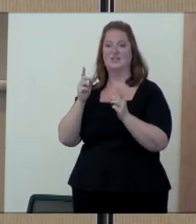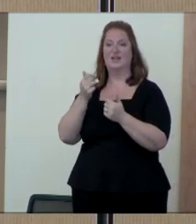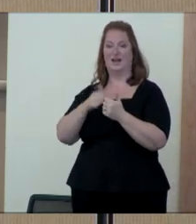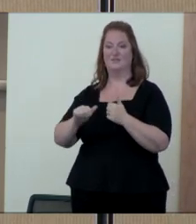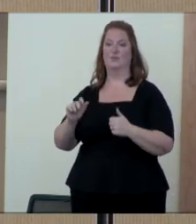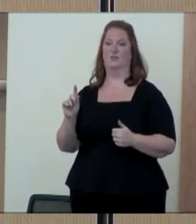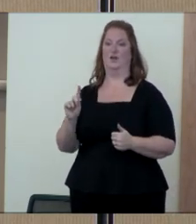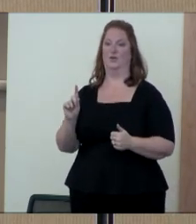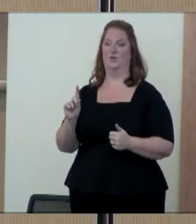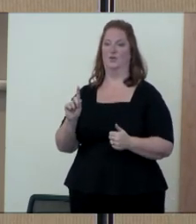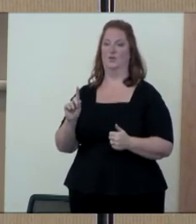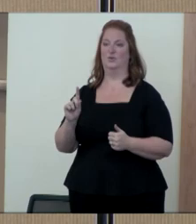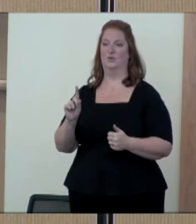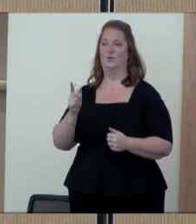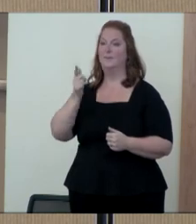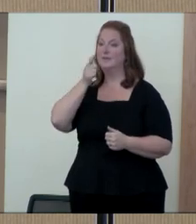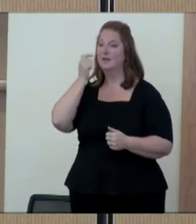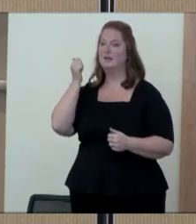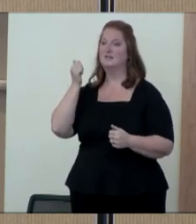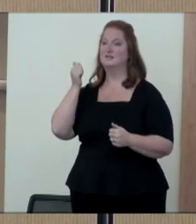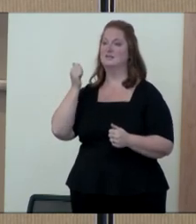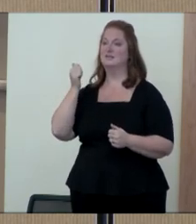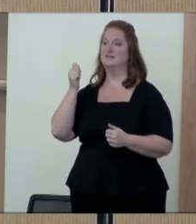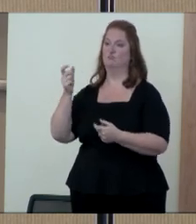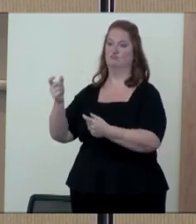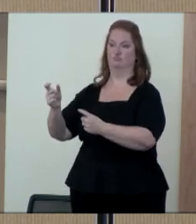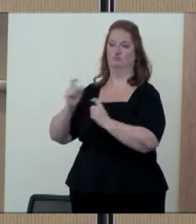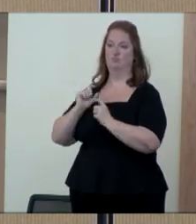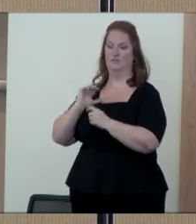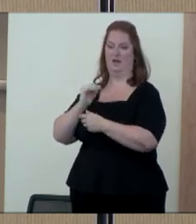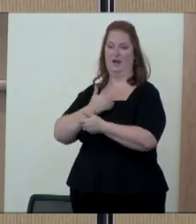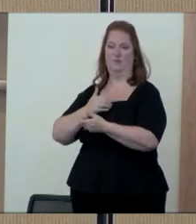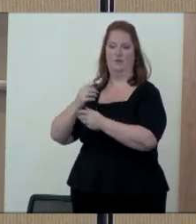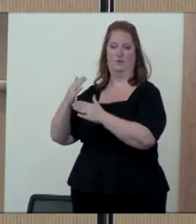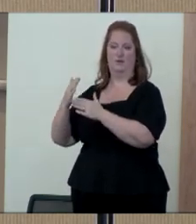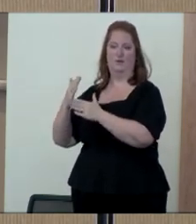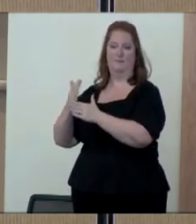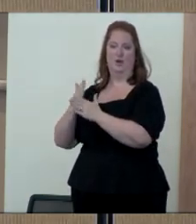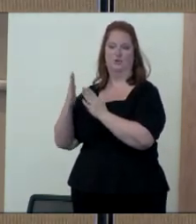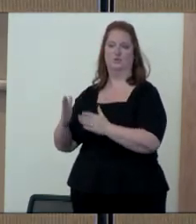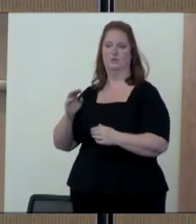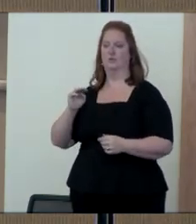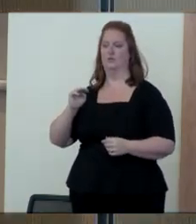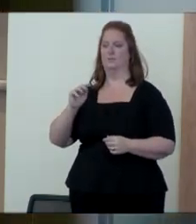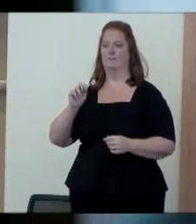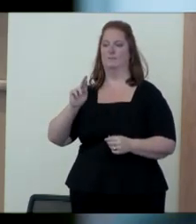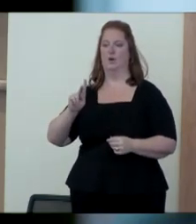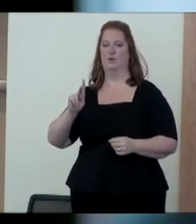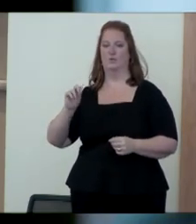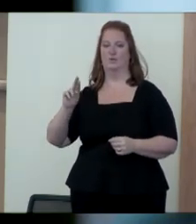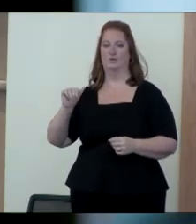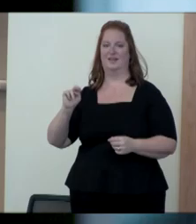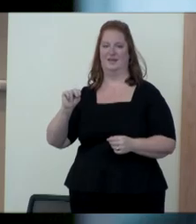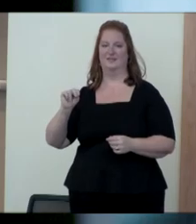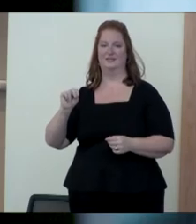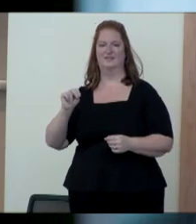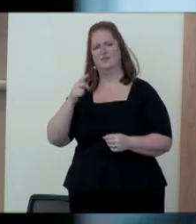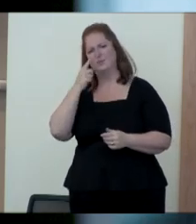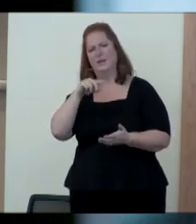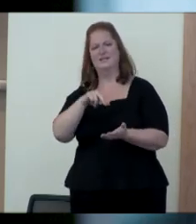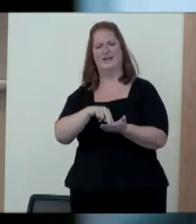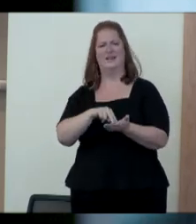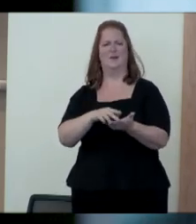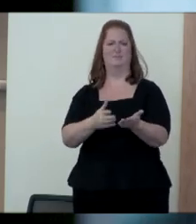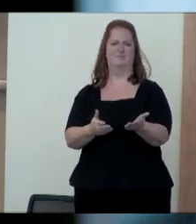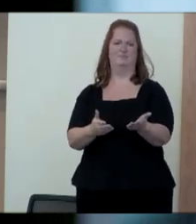and because of the generous support of one of our partners, Mark Horrigan, who's here today, and the Horrigan Group. Mark, stand up